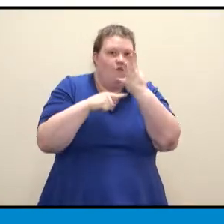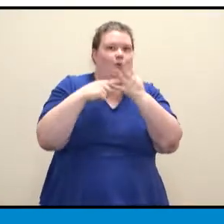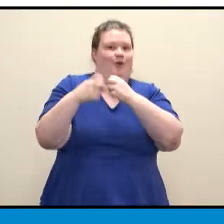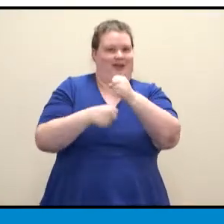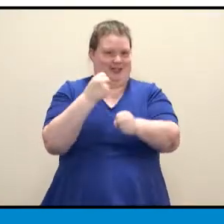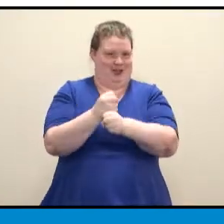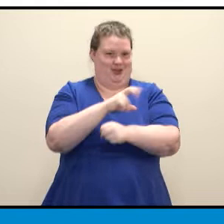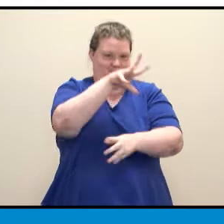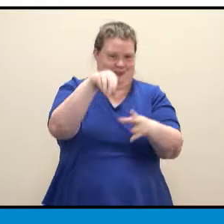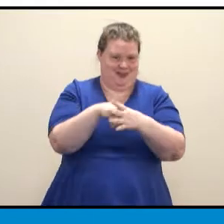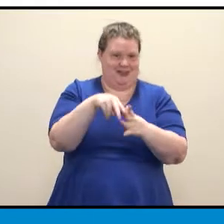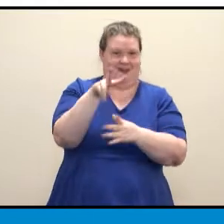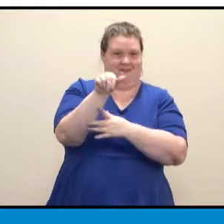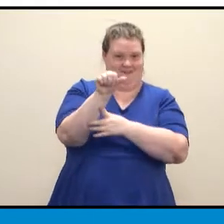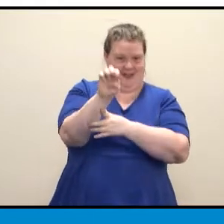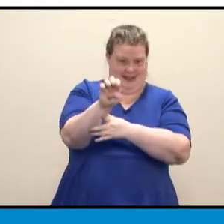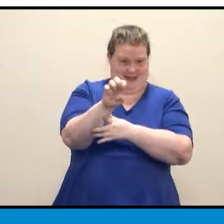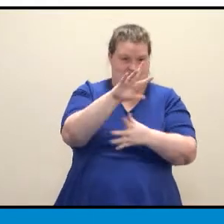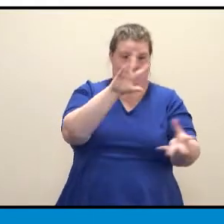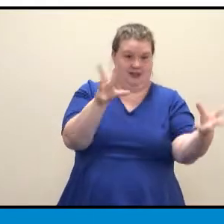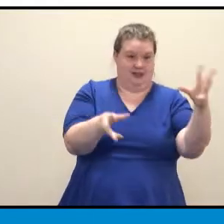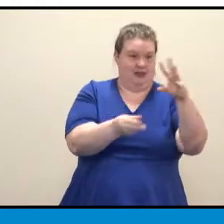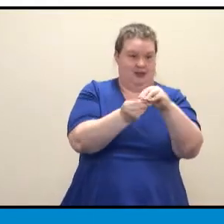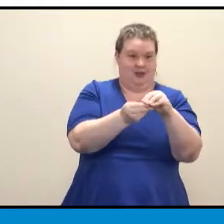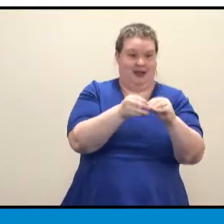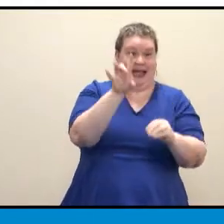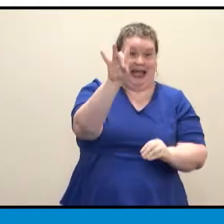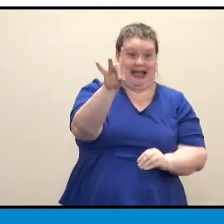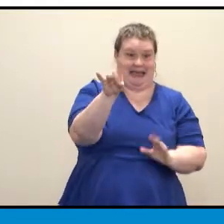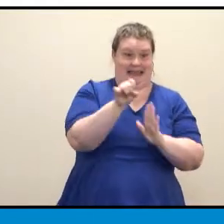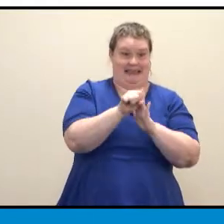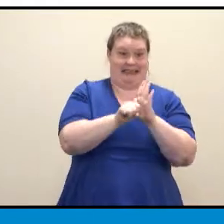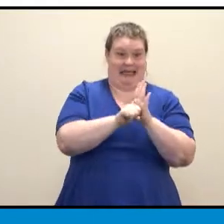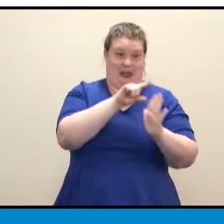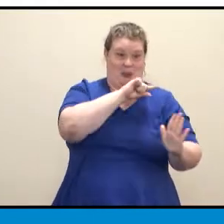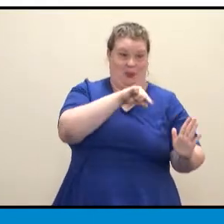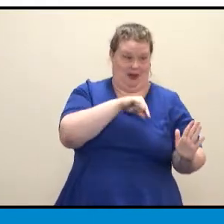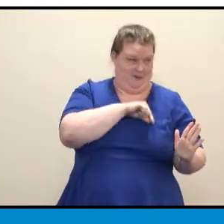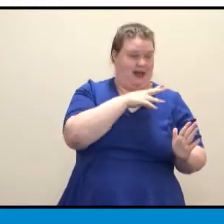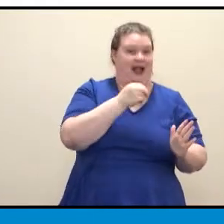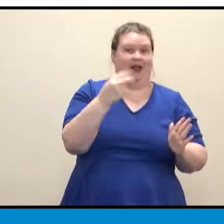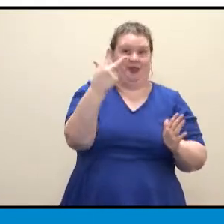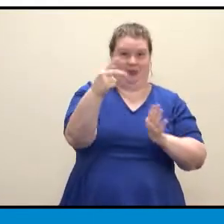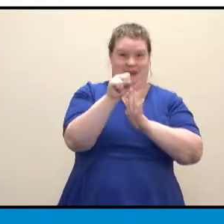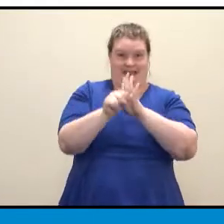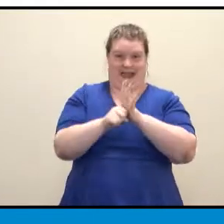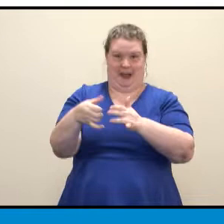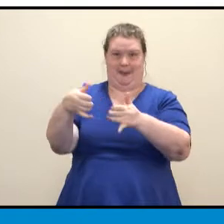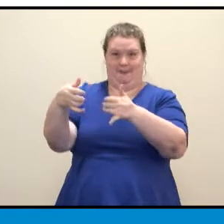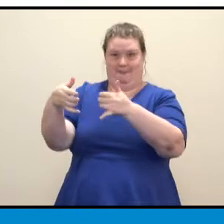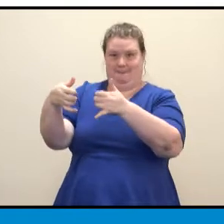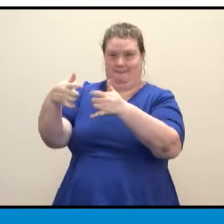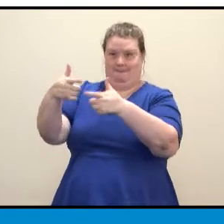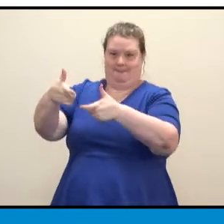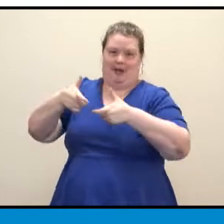participation. In total, he's accrued 8 regional, 4 state qualifying, and 3 state medals.